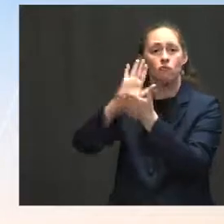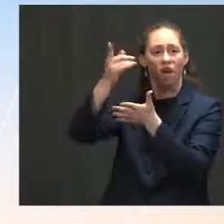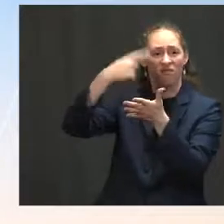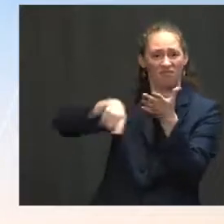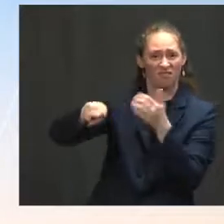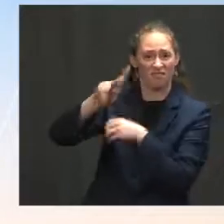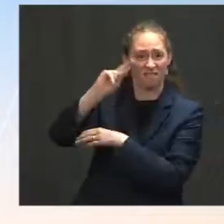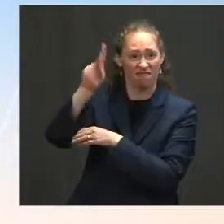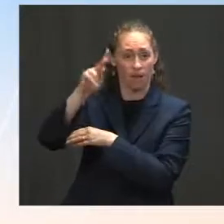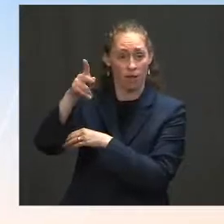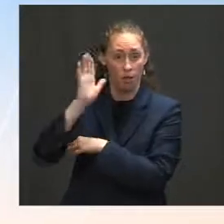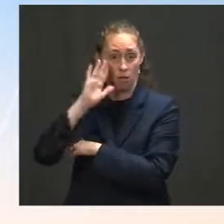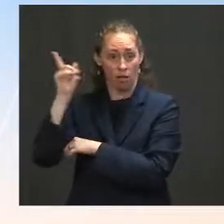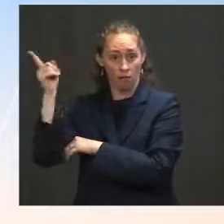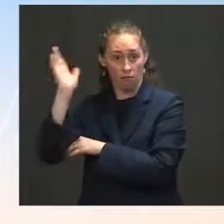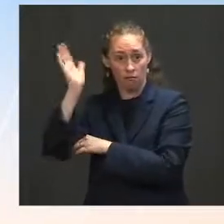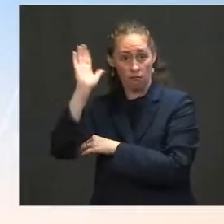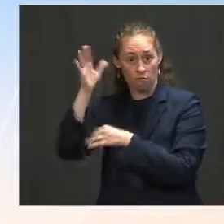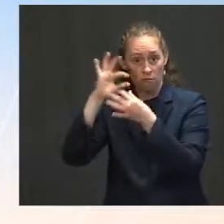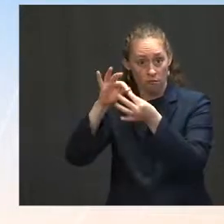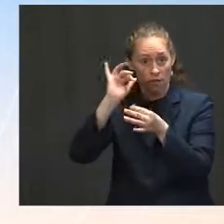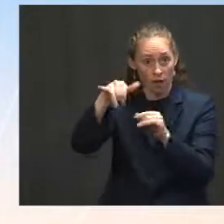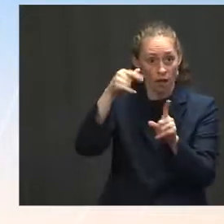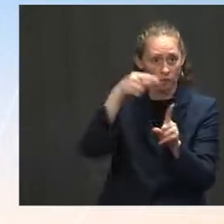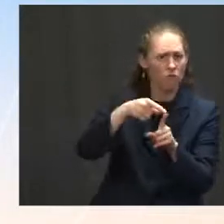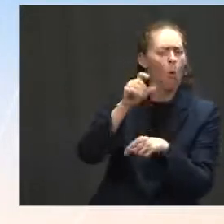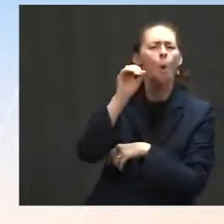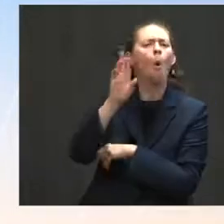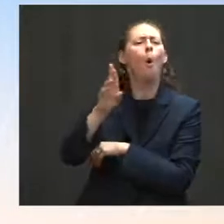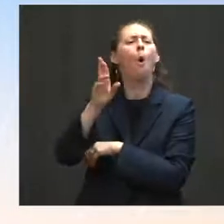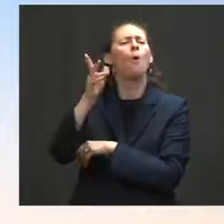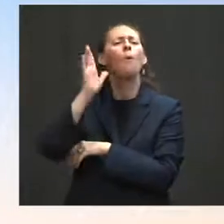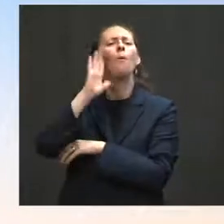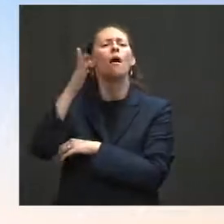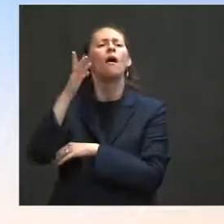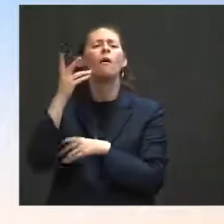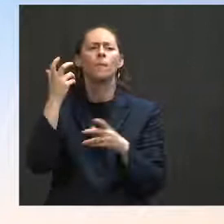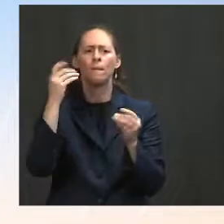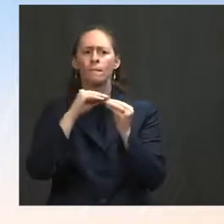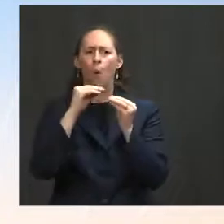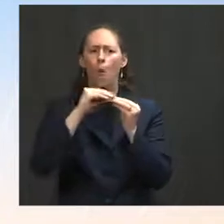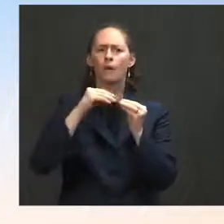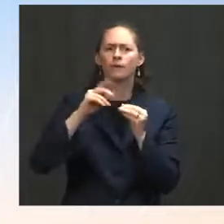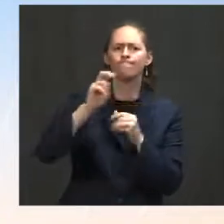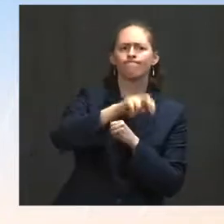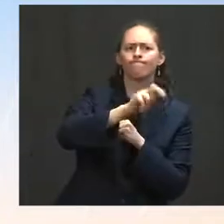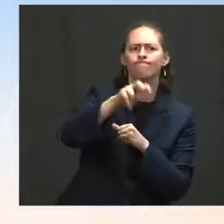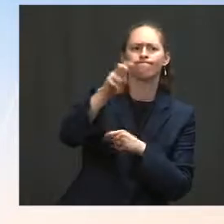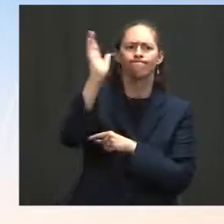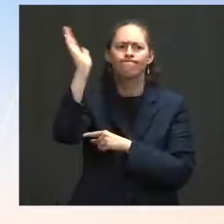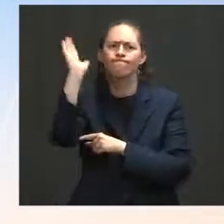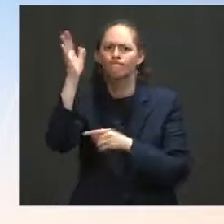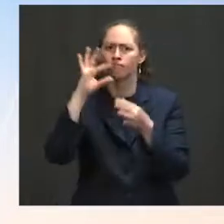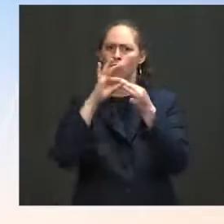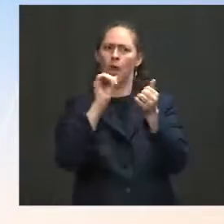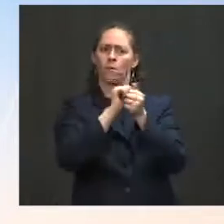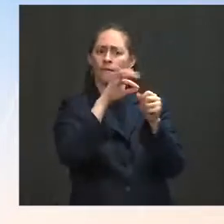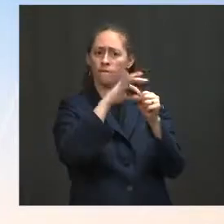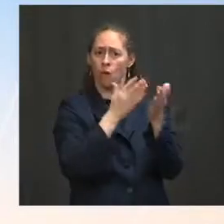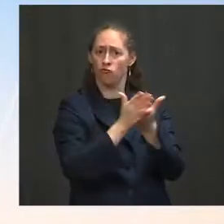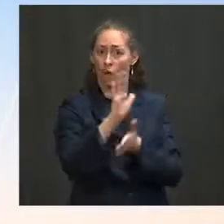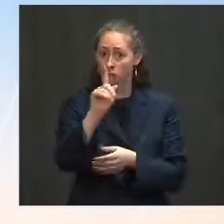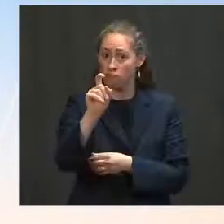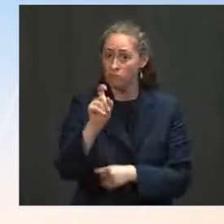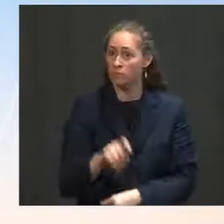president going to sort of consistently start to deliver speeches and have events publicly on this issue? Well, he just had a meeting with civil